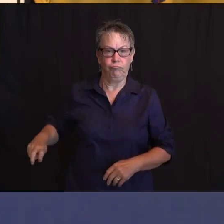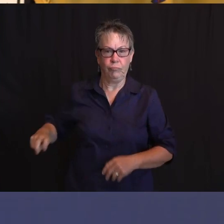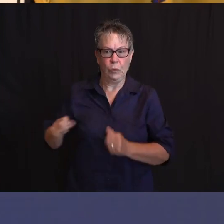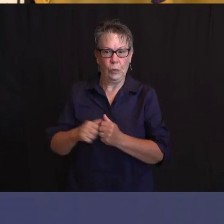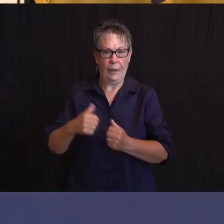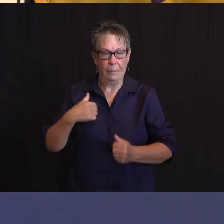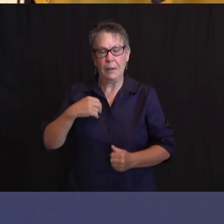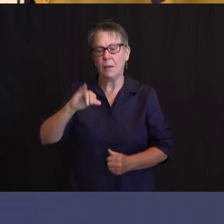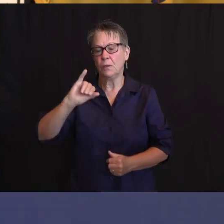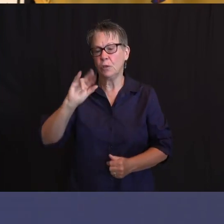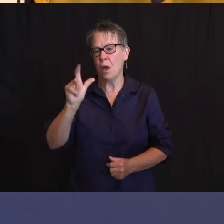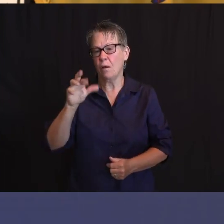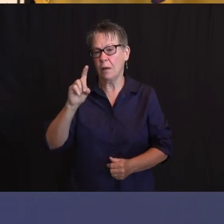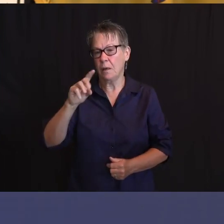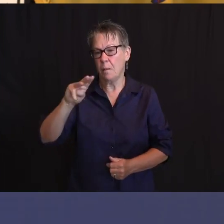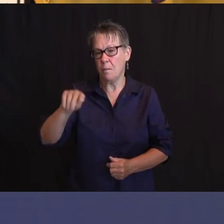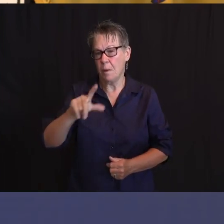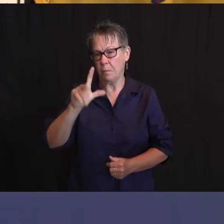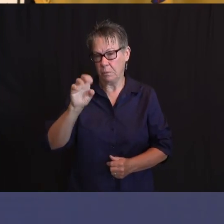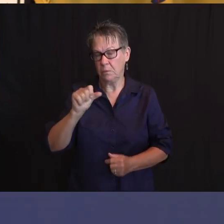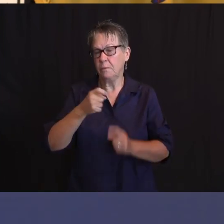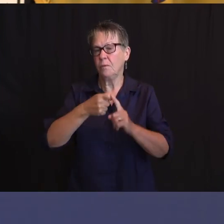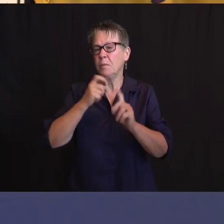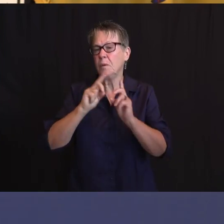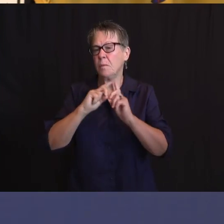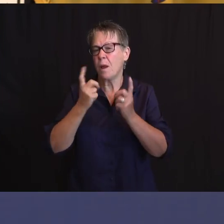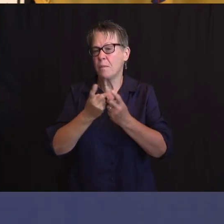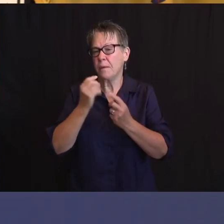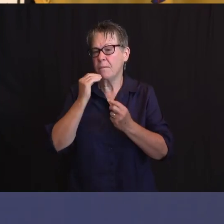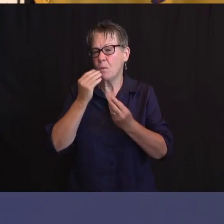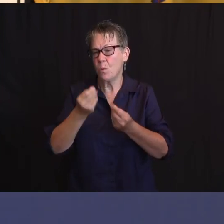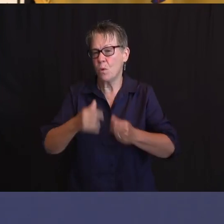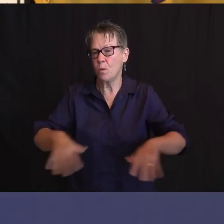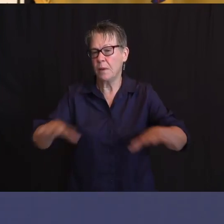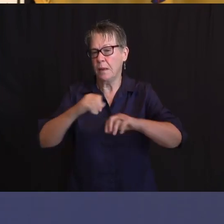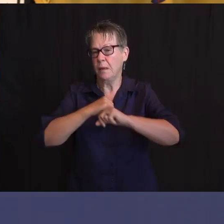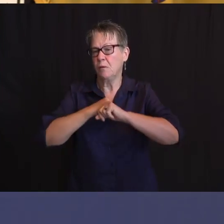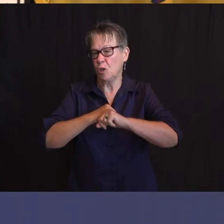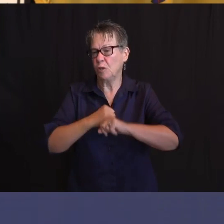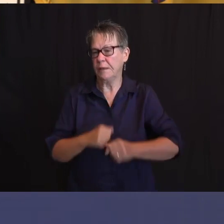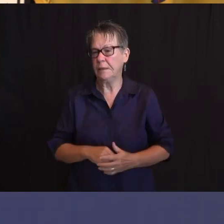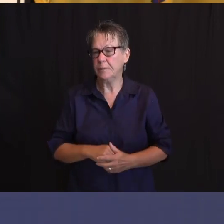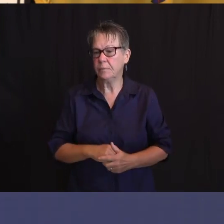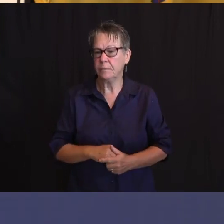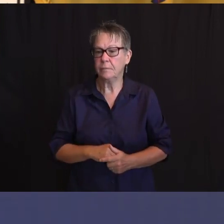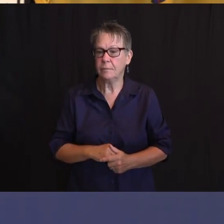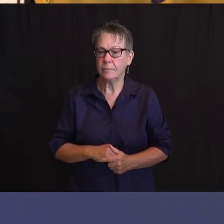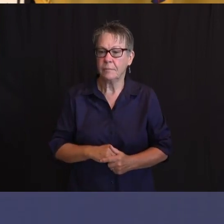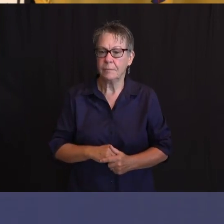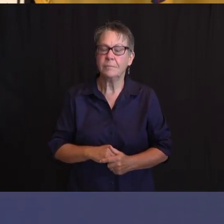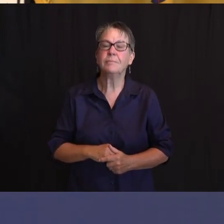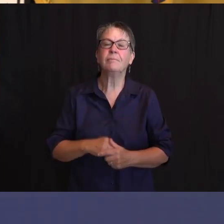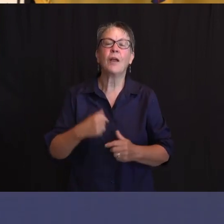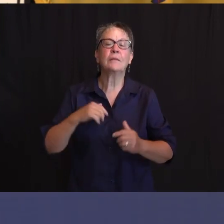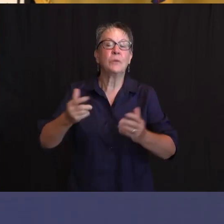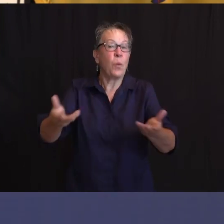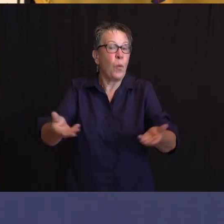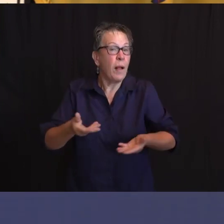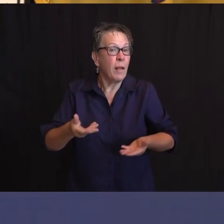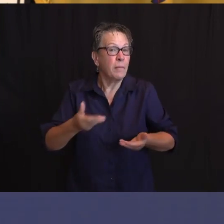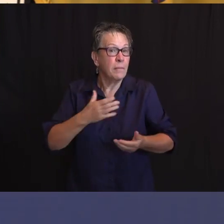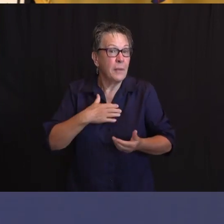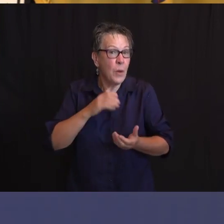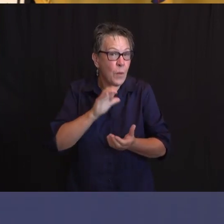want to welcome the First Lady of the great state of New Jersey, Tammy Murphy, who's seated with us in the audience. So one of the